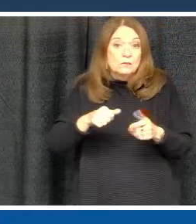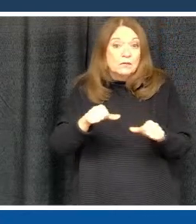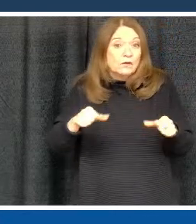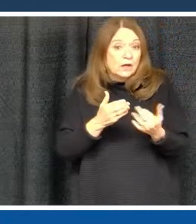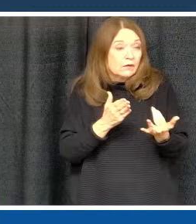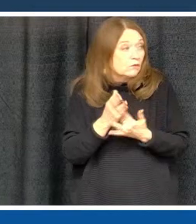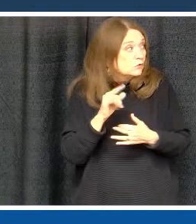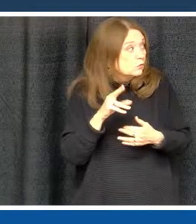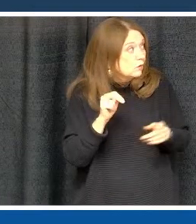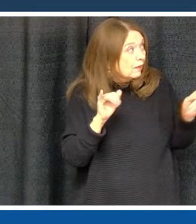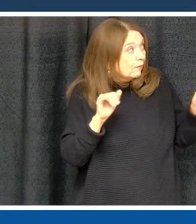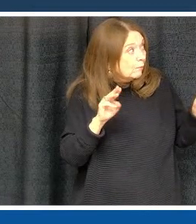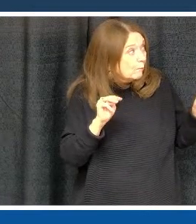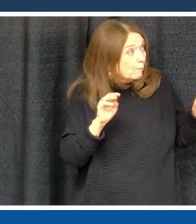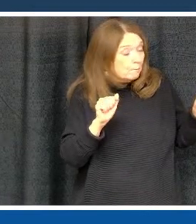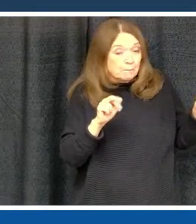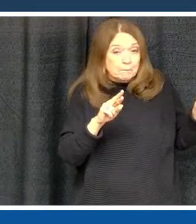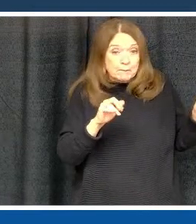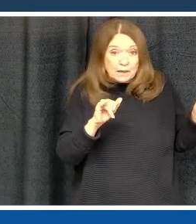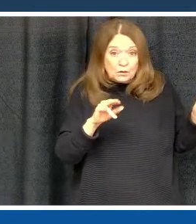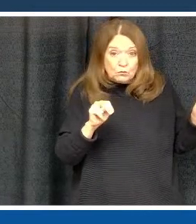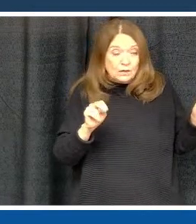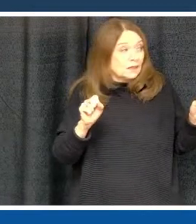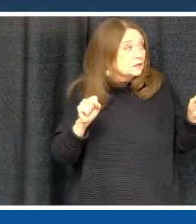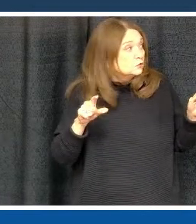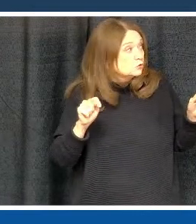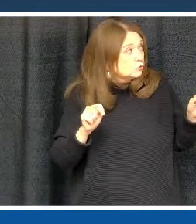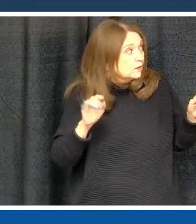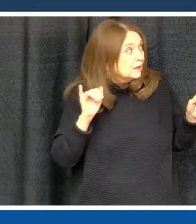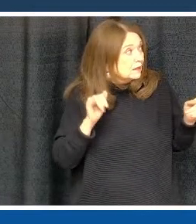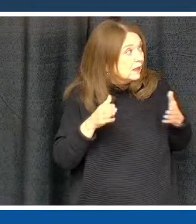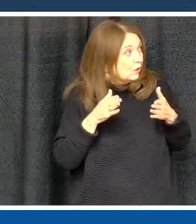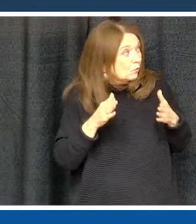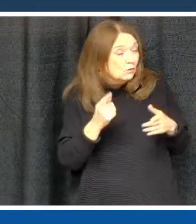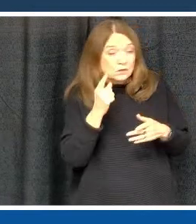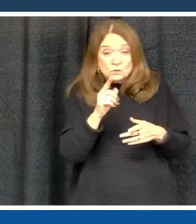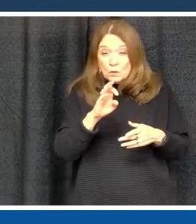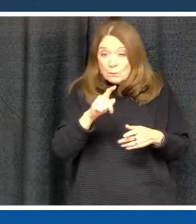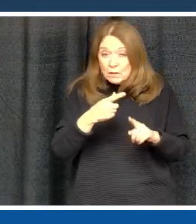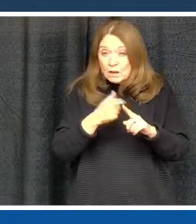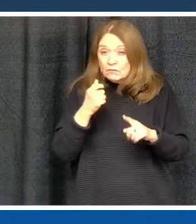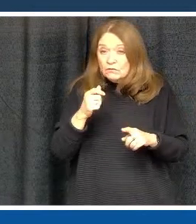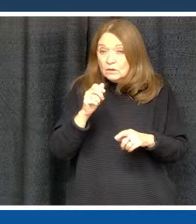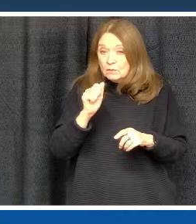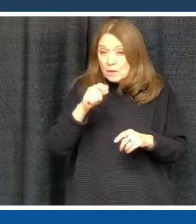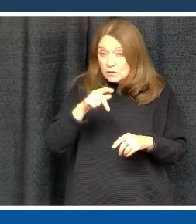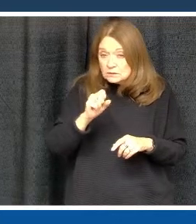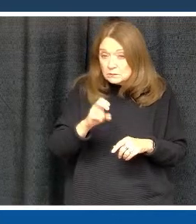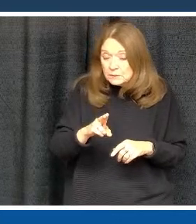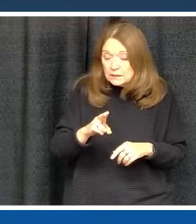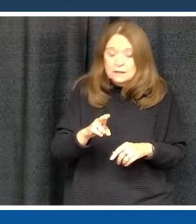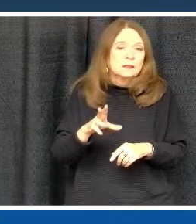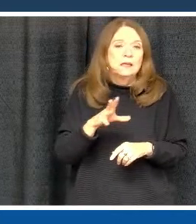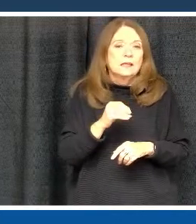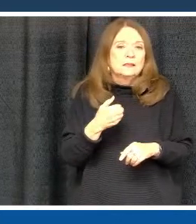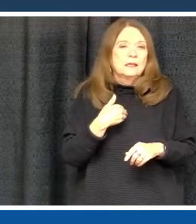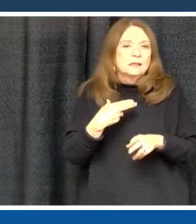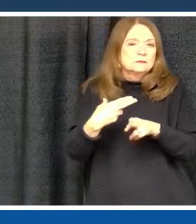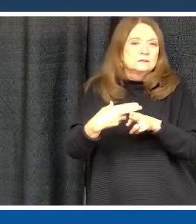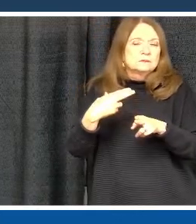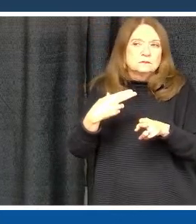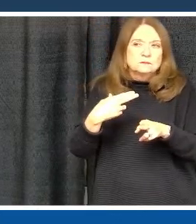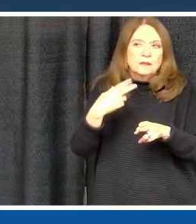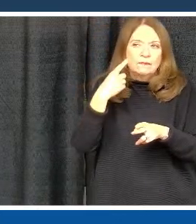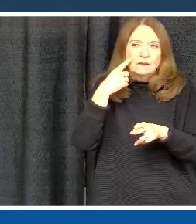town, this is Marion Street. This is a road that picks up just one block down the road's Austin P. As was mentioned, I think